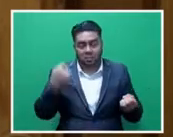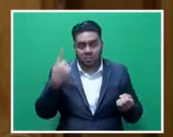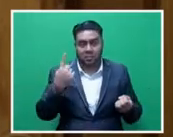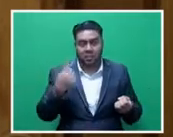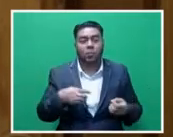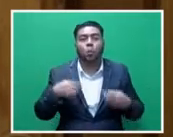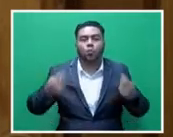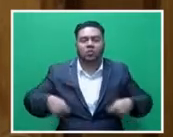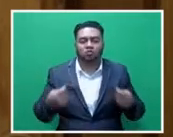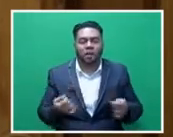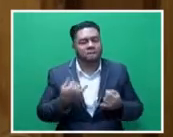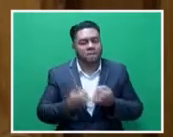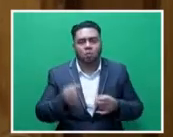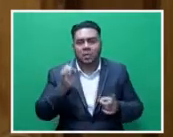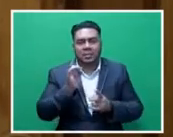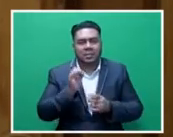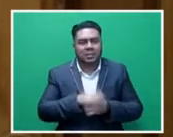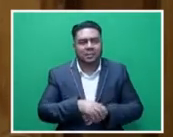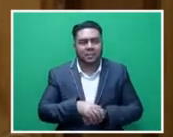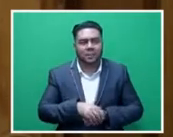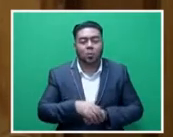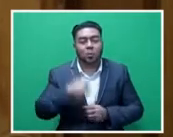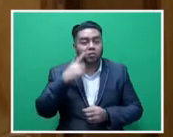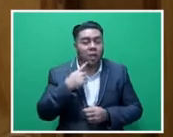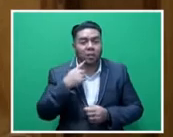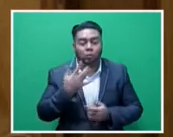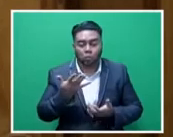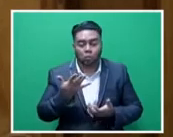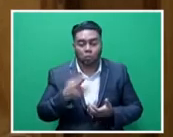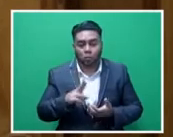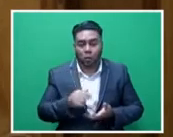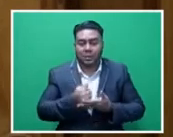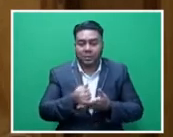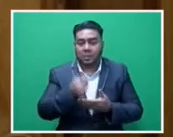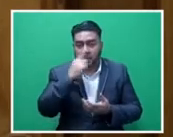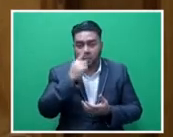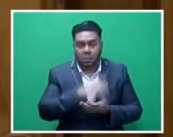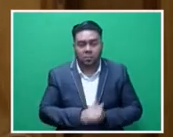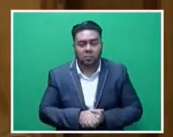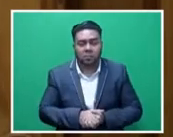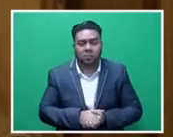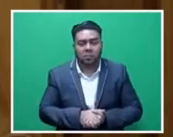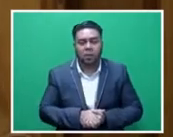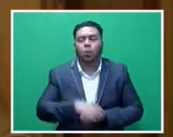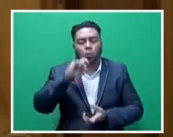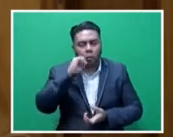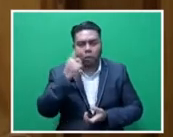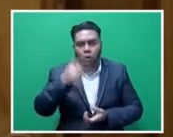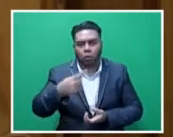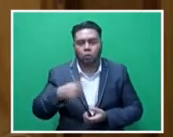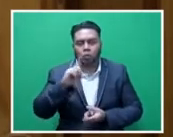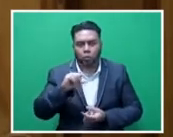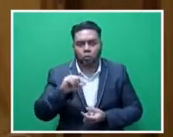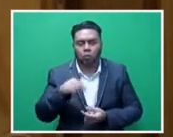are very expensive commodities, but we try to assist people when requests come to us, and we will continue to do so. That's again